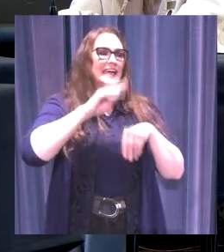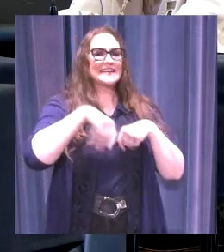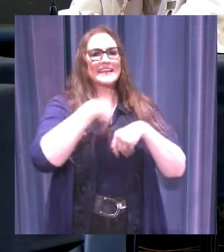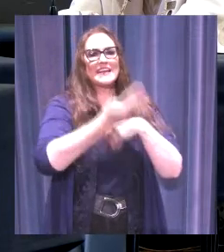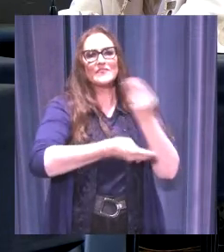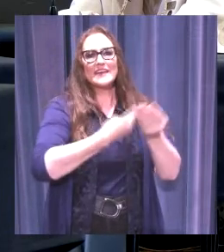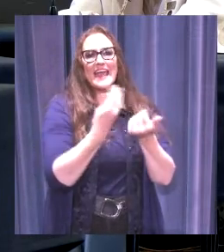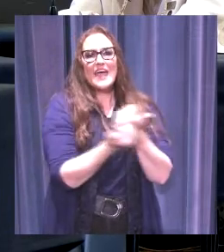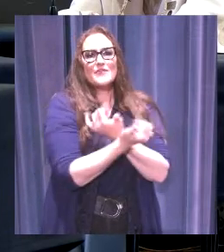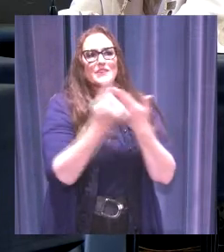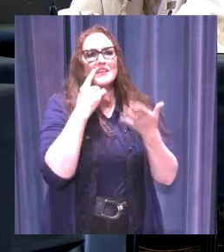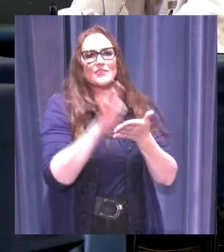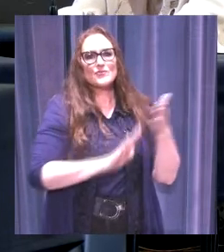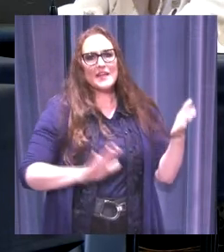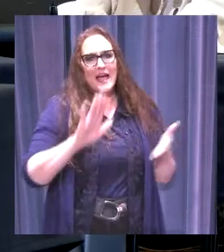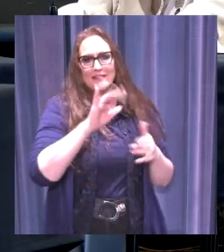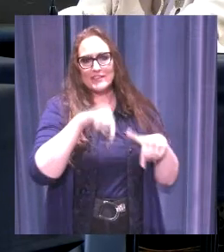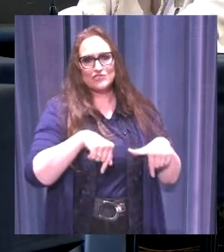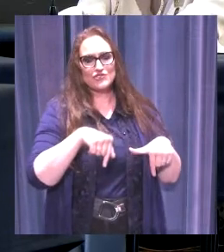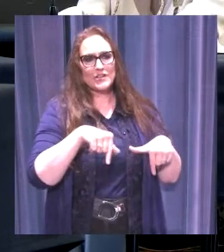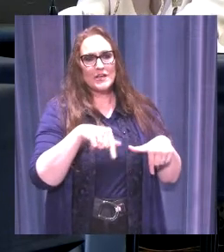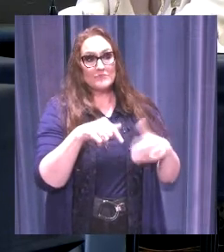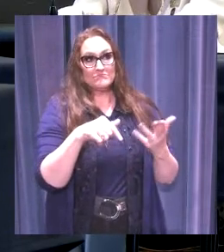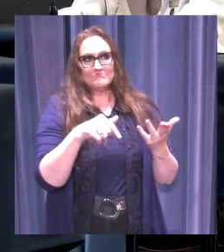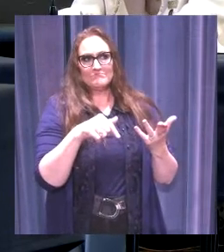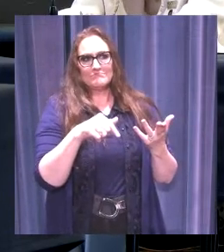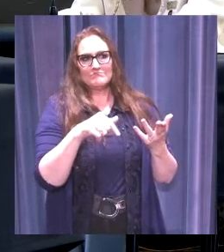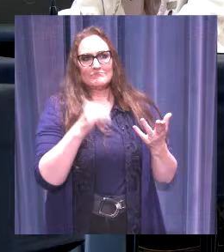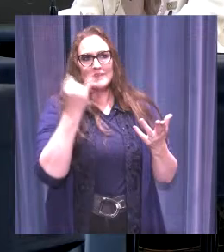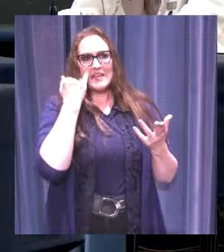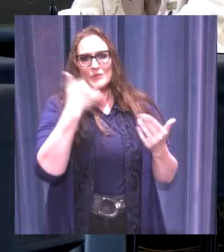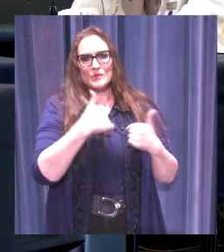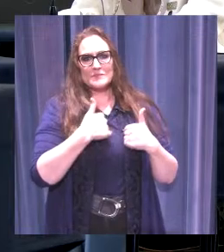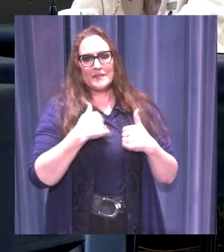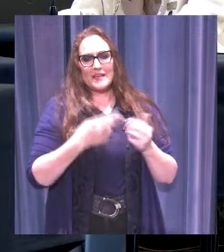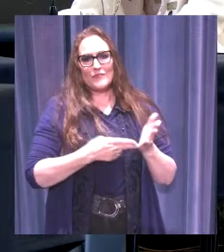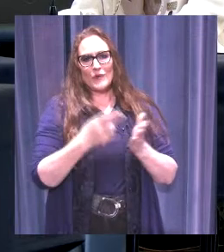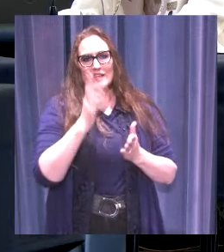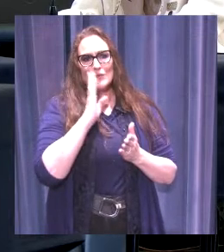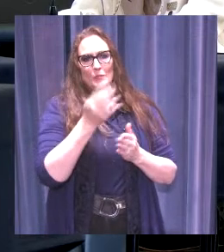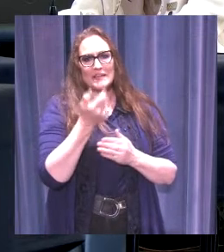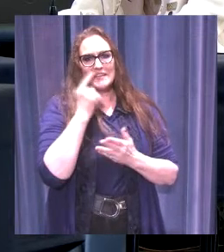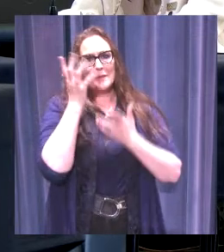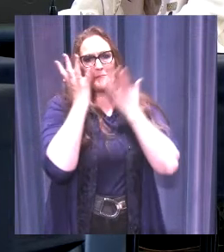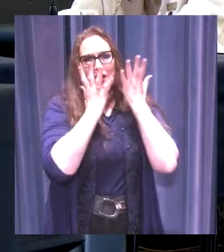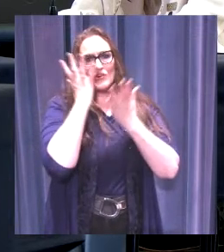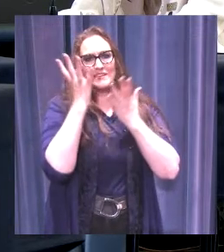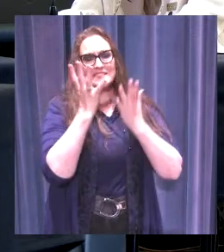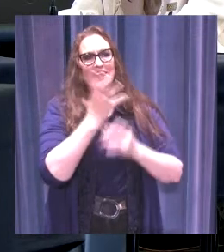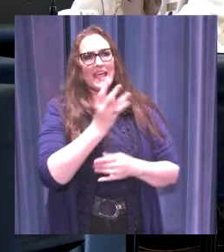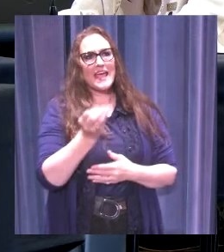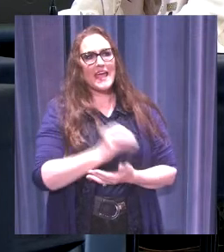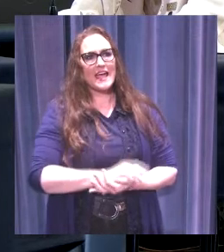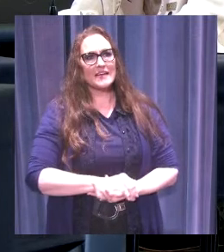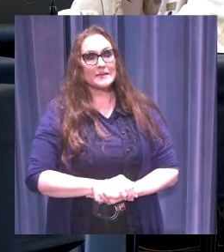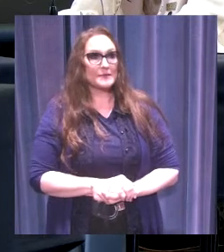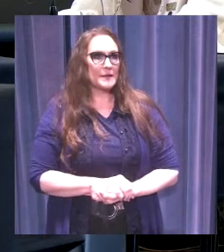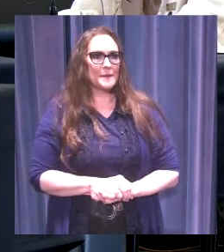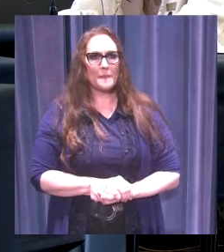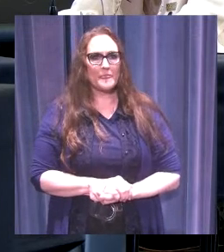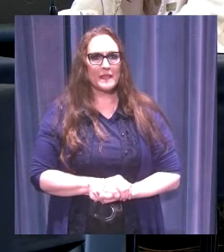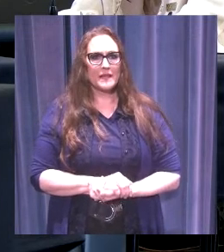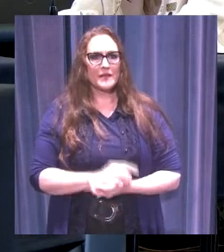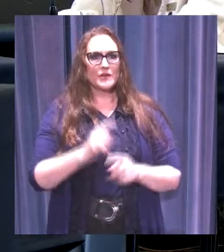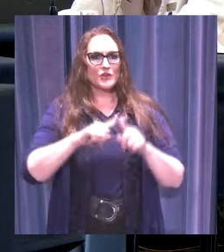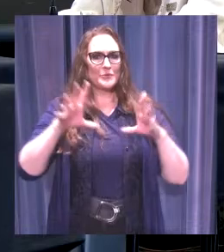everything into this college. I just, if it were me, I frankly would be a little bit embarrassed and to be